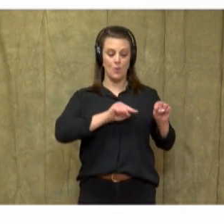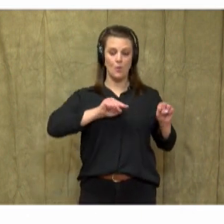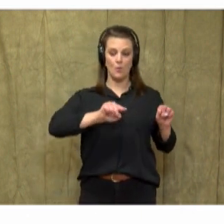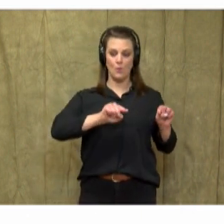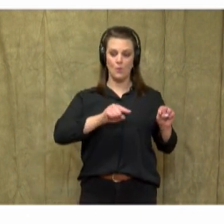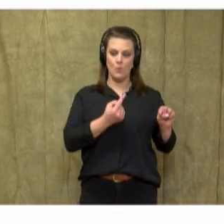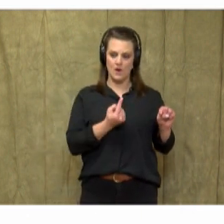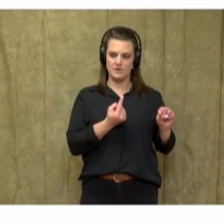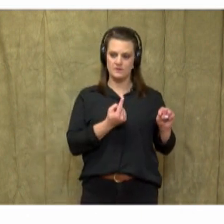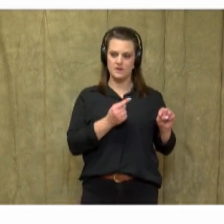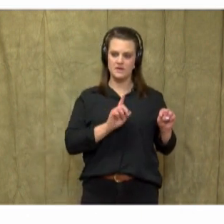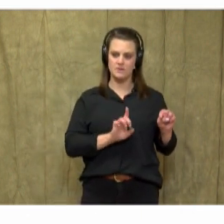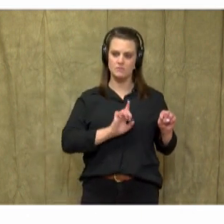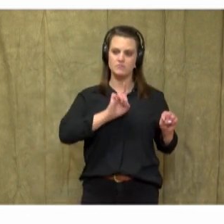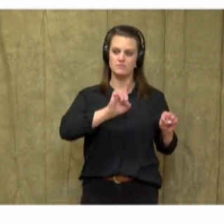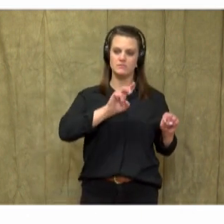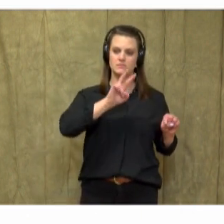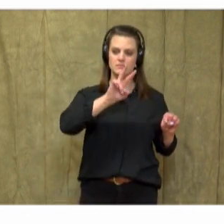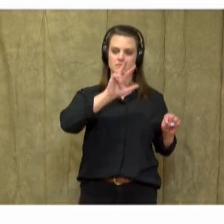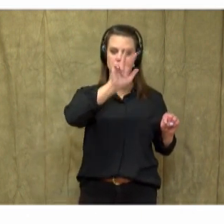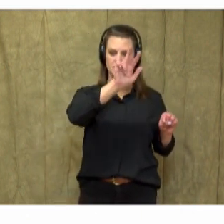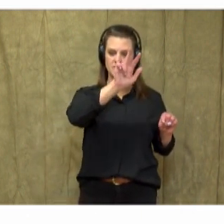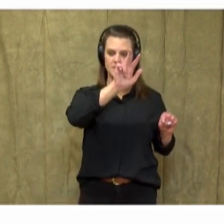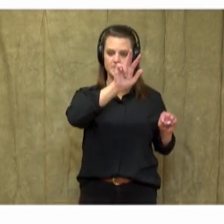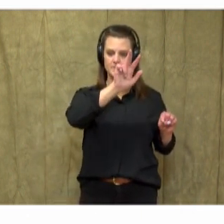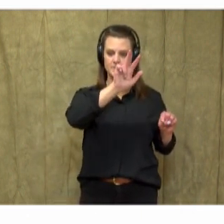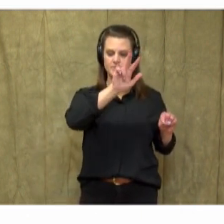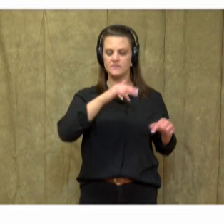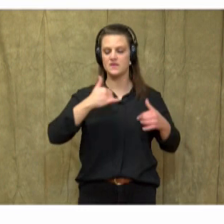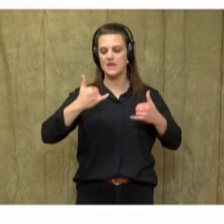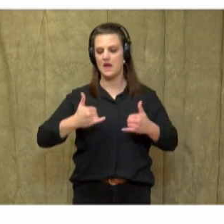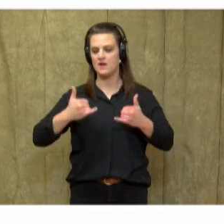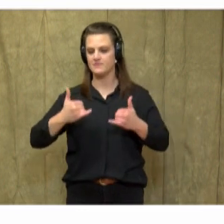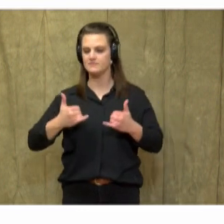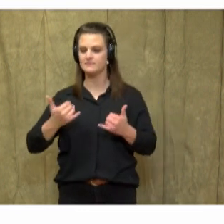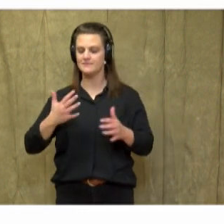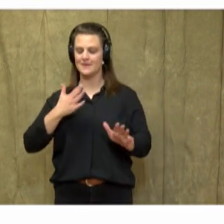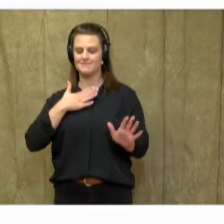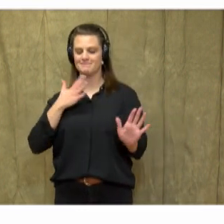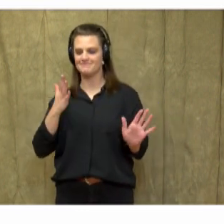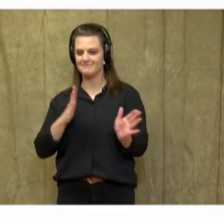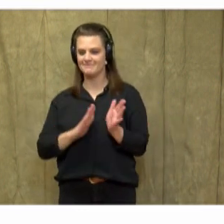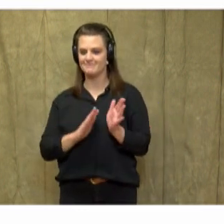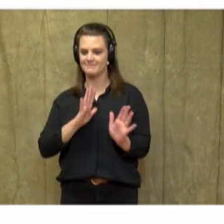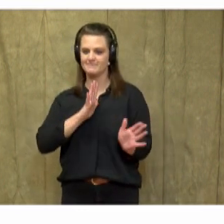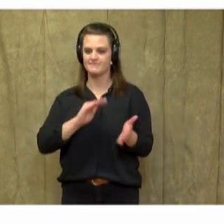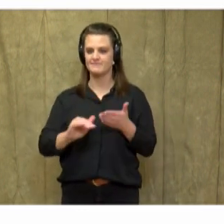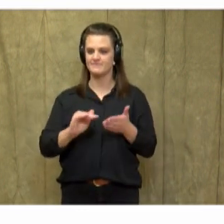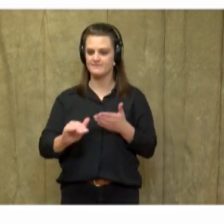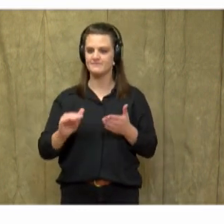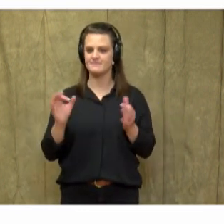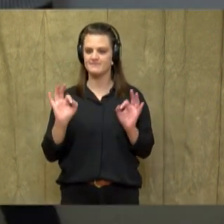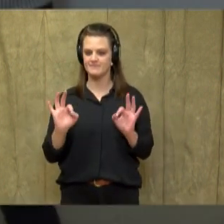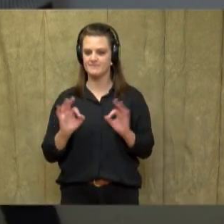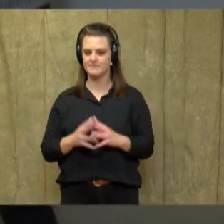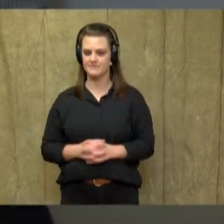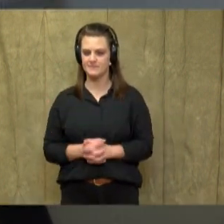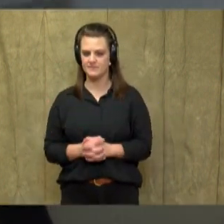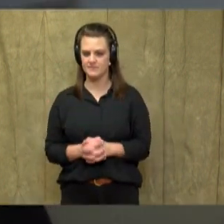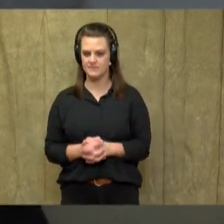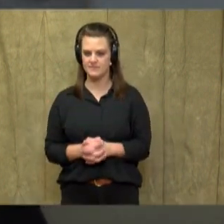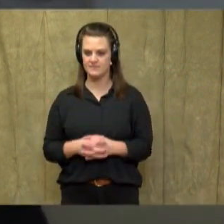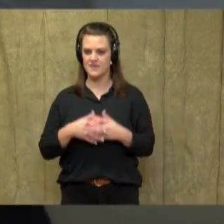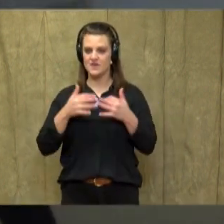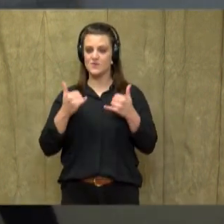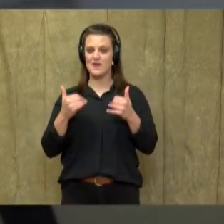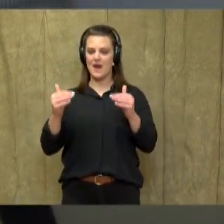up 3. There we go. Now, oh, my goodness. There we go. Now